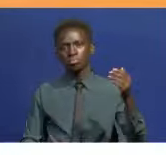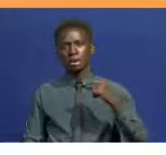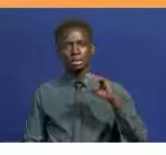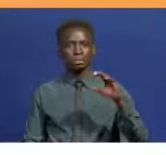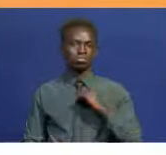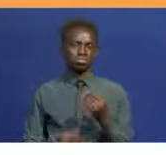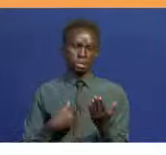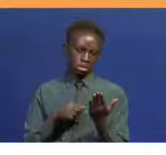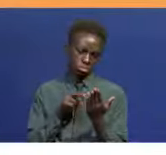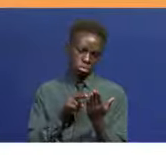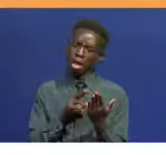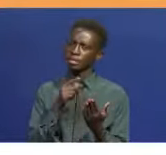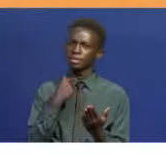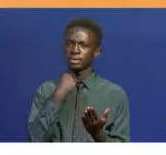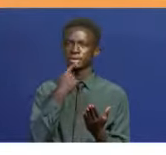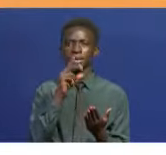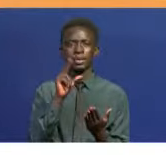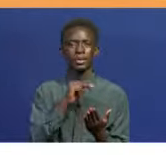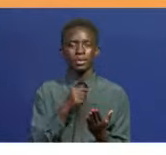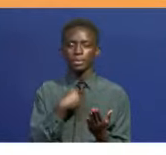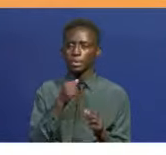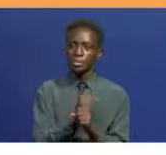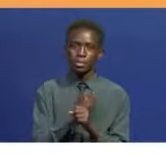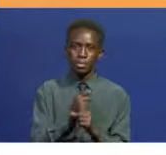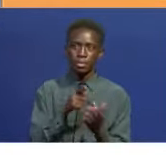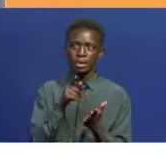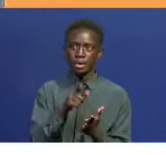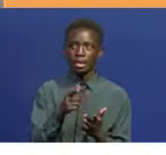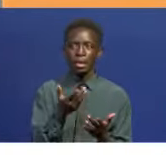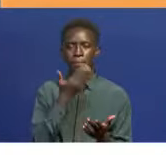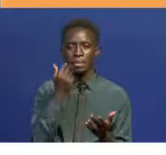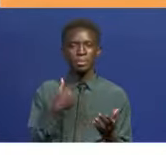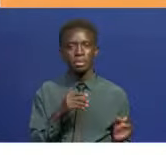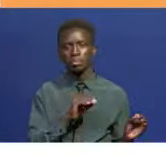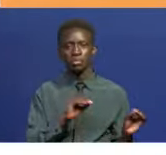say, no, Bwana landlord, I cannot afford this, so let me move out.